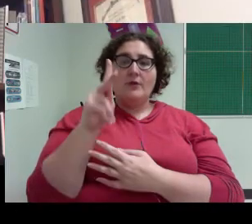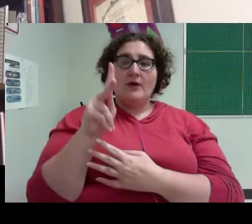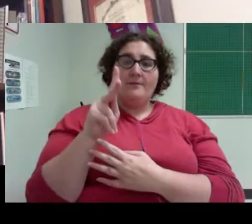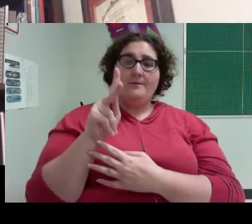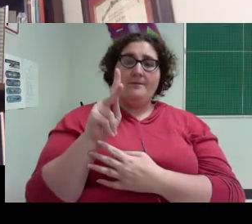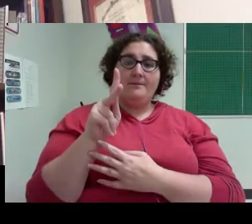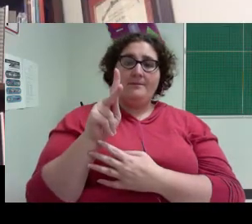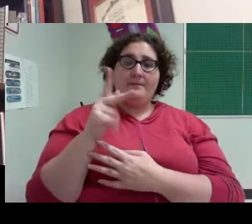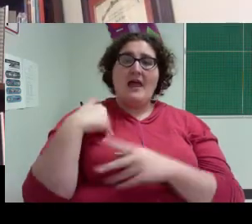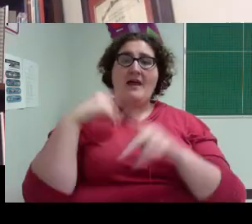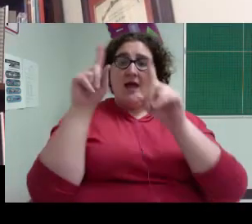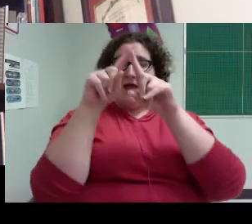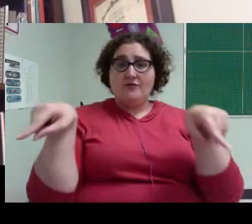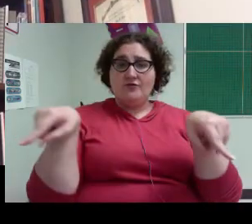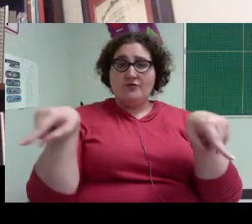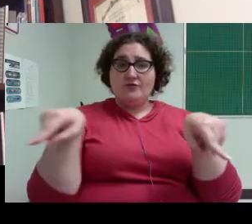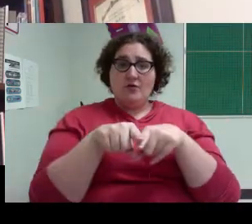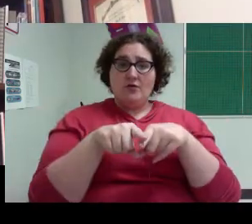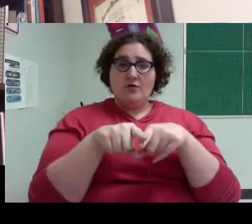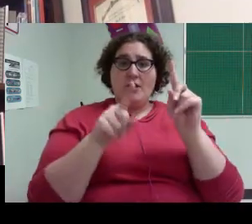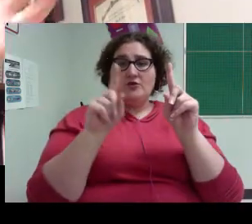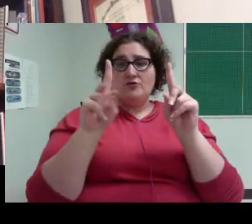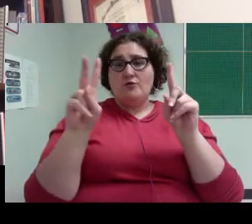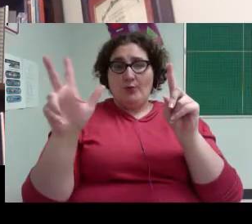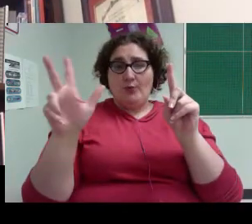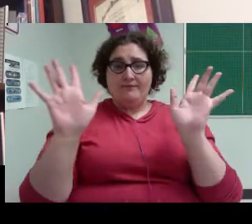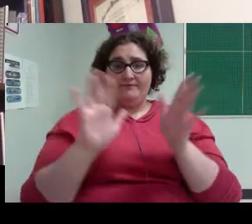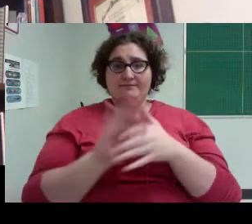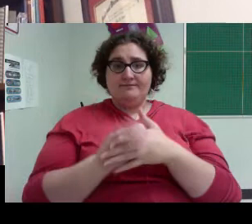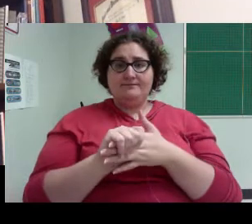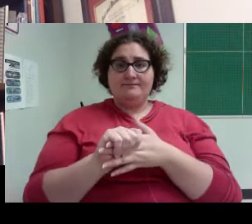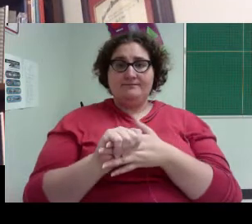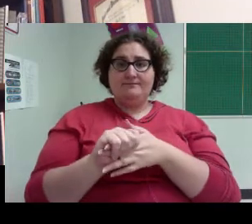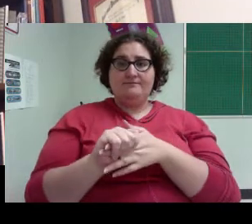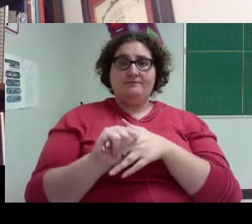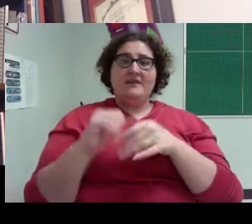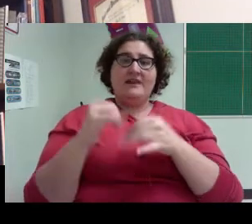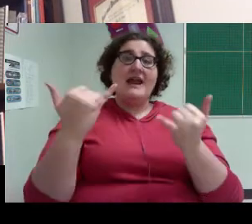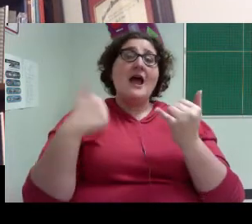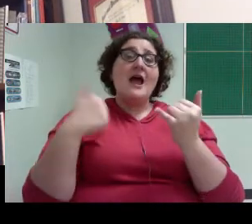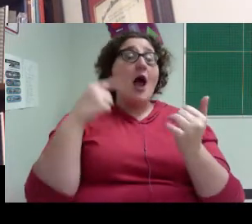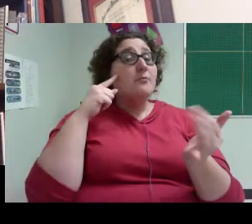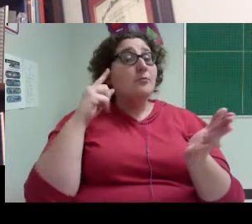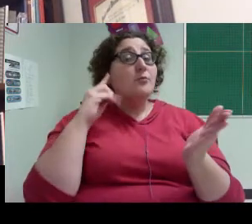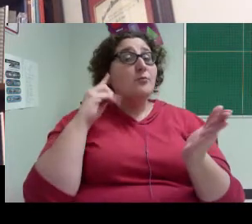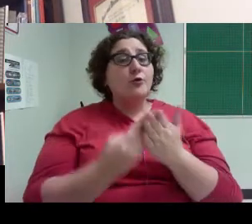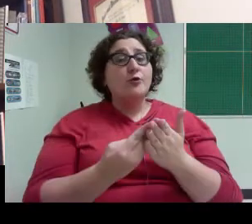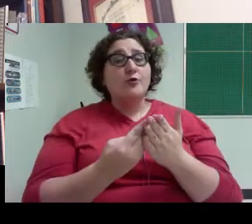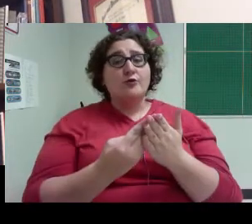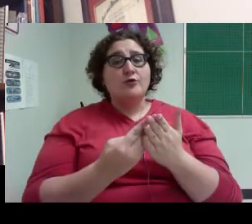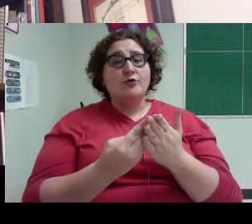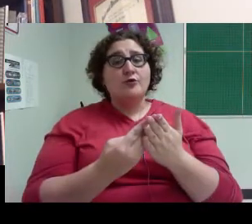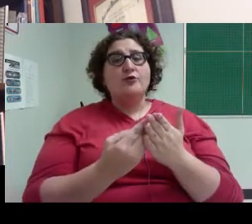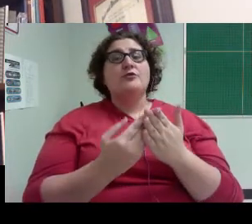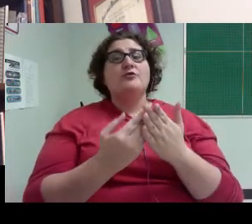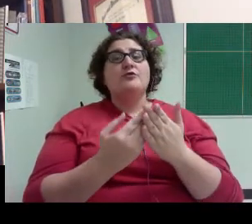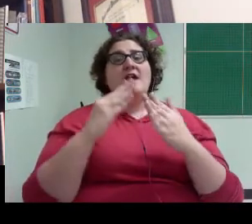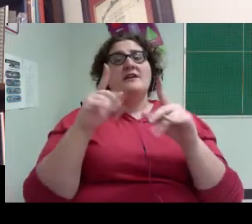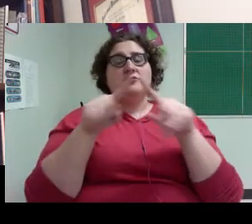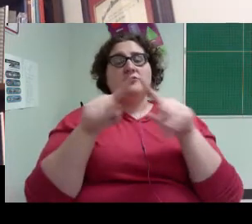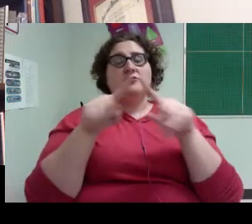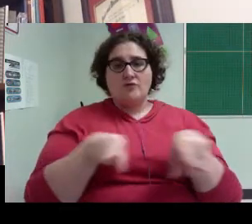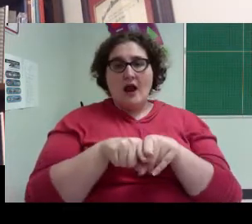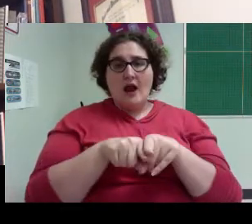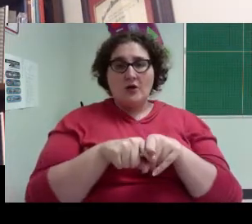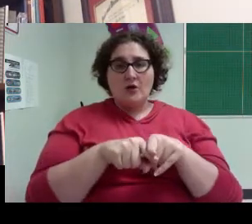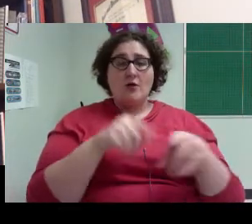Okay, I have a triangle here. Angle 1, 2, and 3. Okay, now I'm going to prove to you that a triangle, the